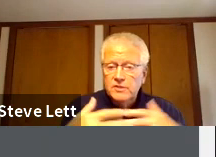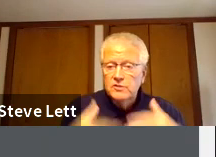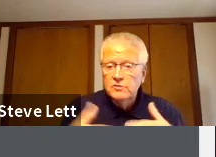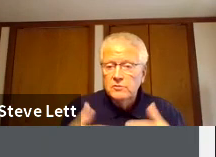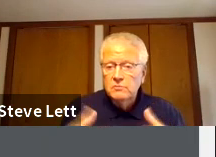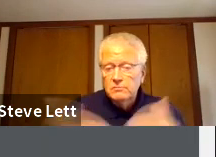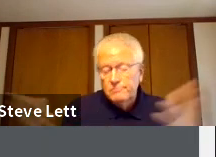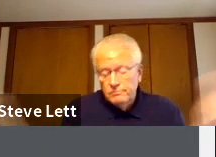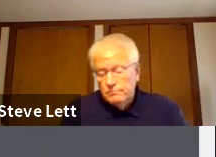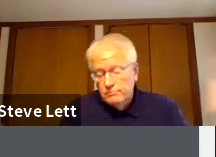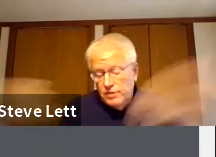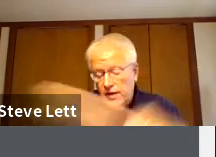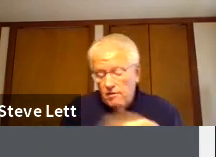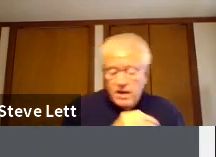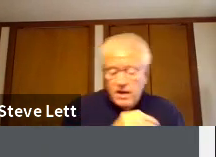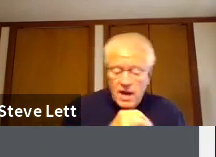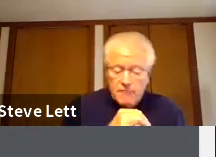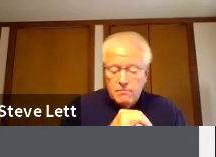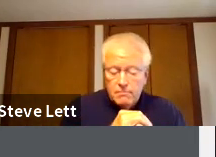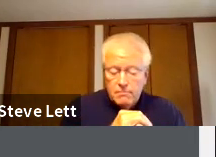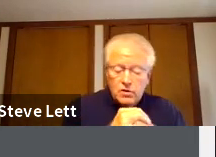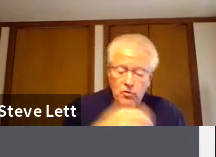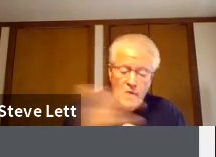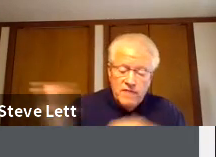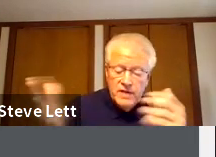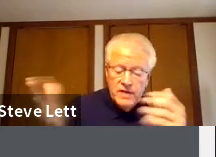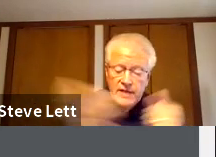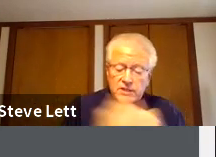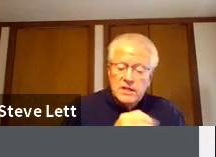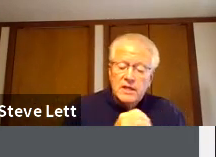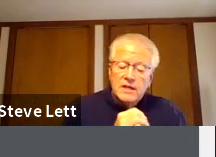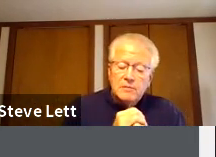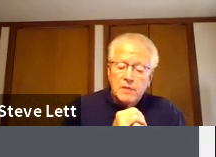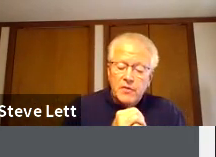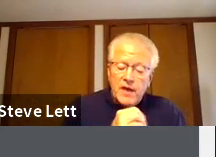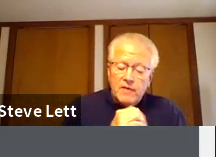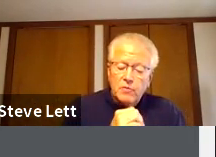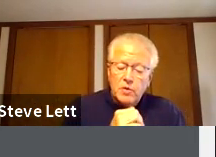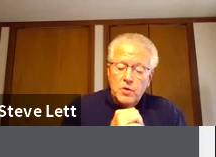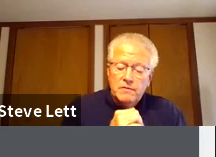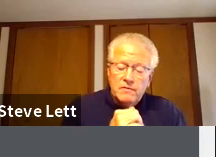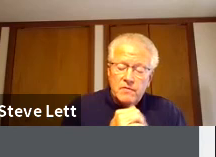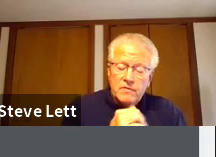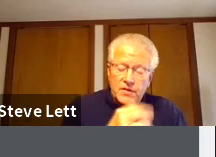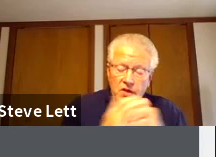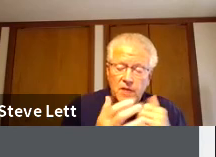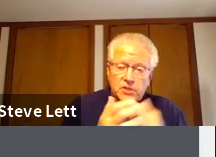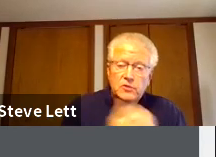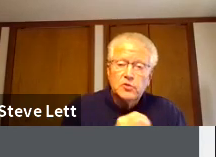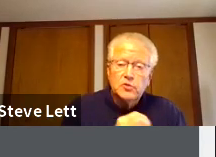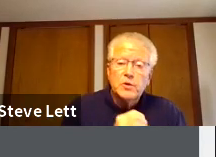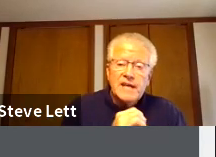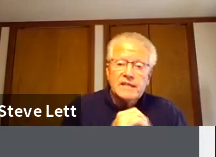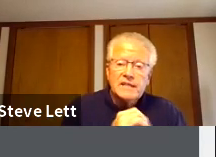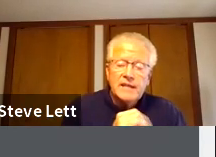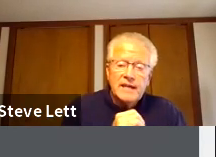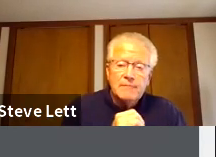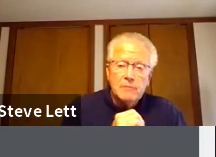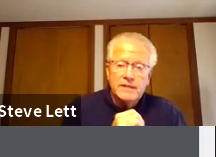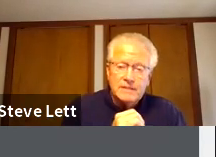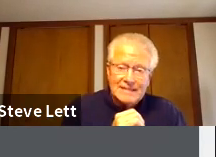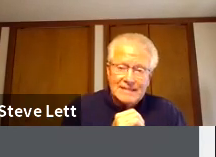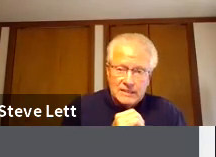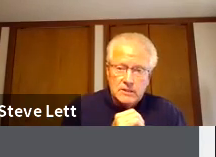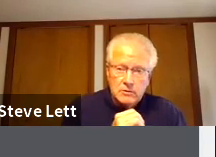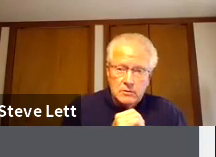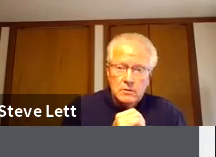opinions as to, say, your VA bill or whatever it is, but that the commissioners would not take a